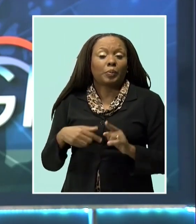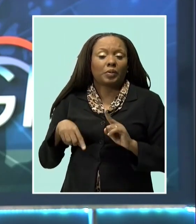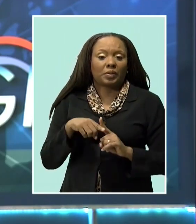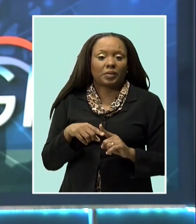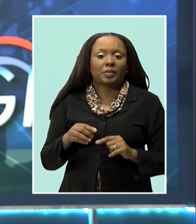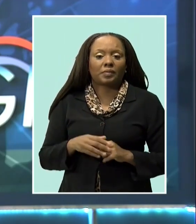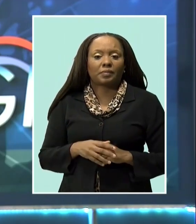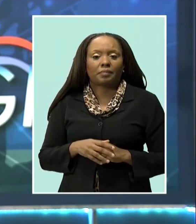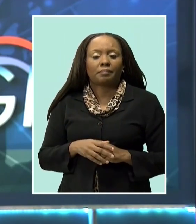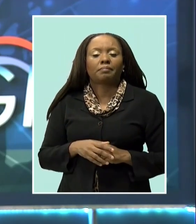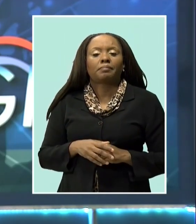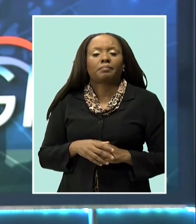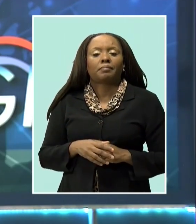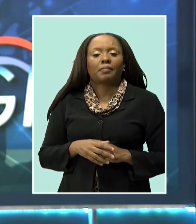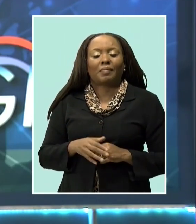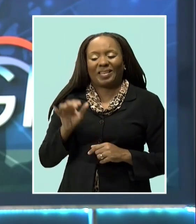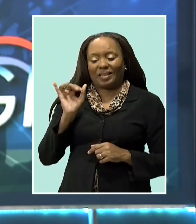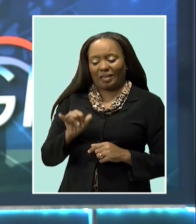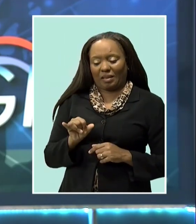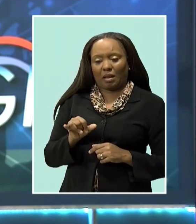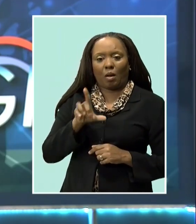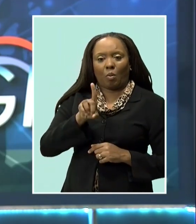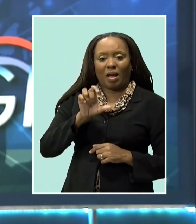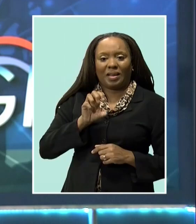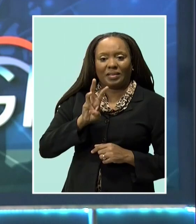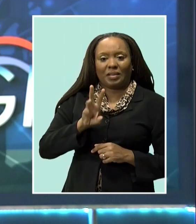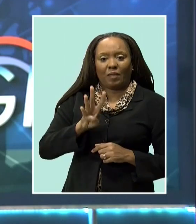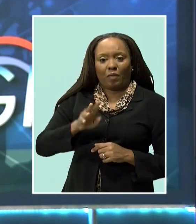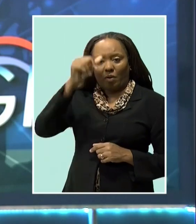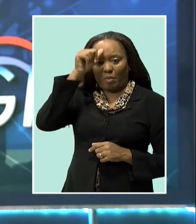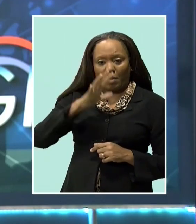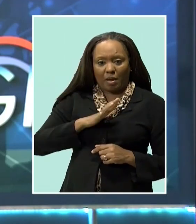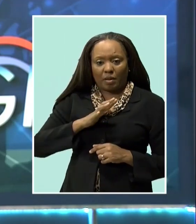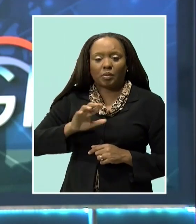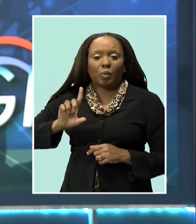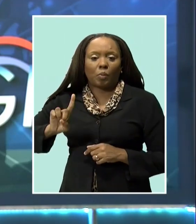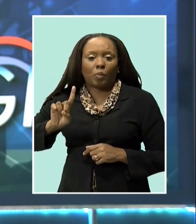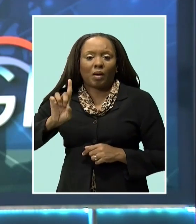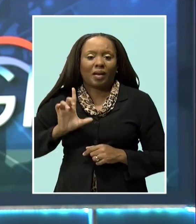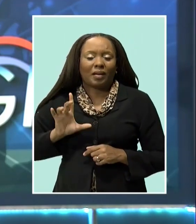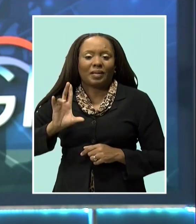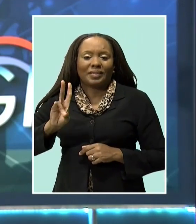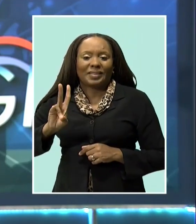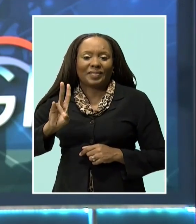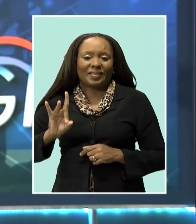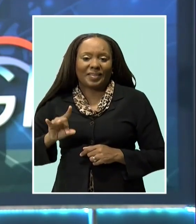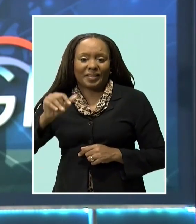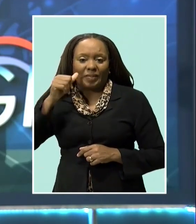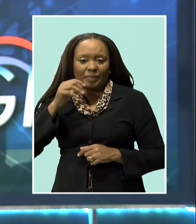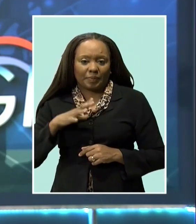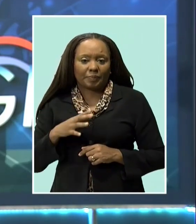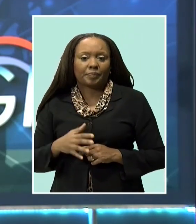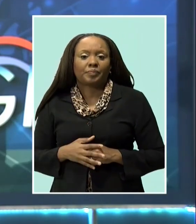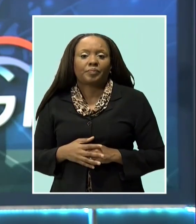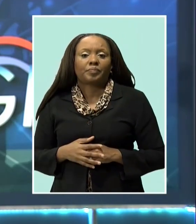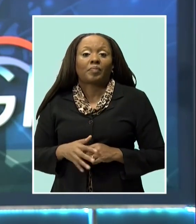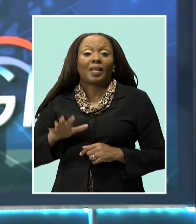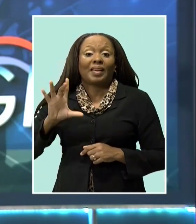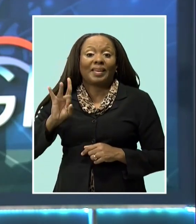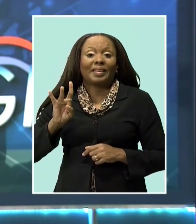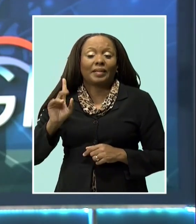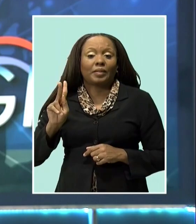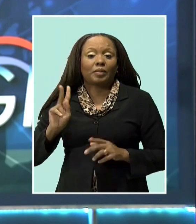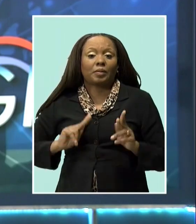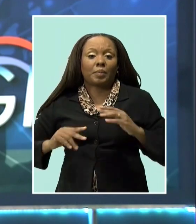include 164 males and 178 females. Of these, 82 people are under the age of